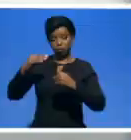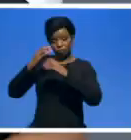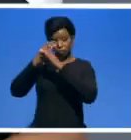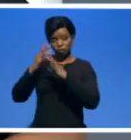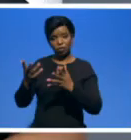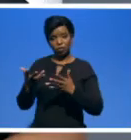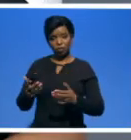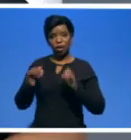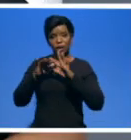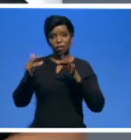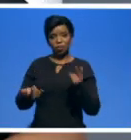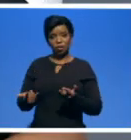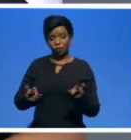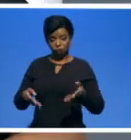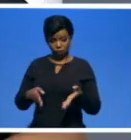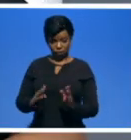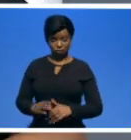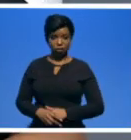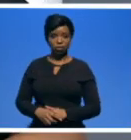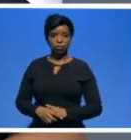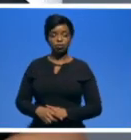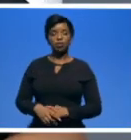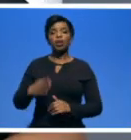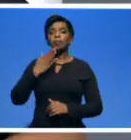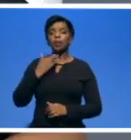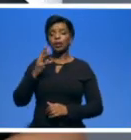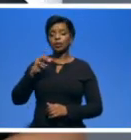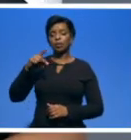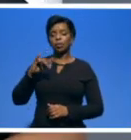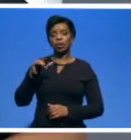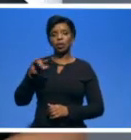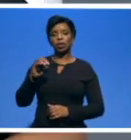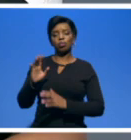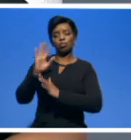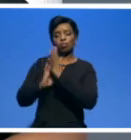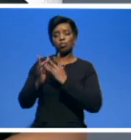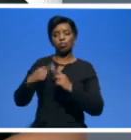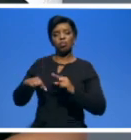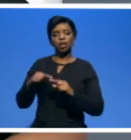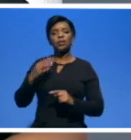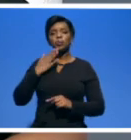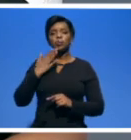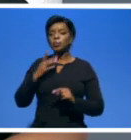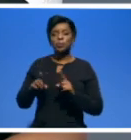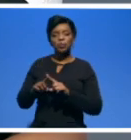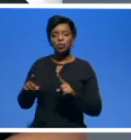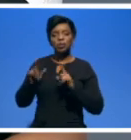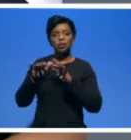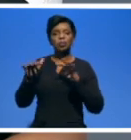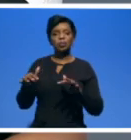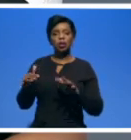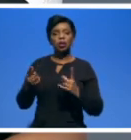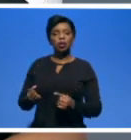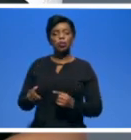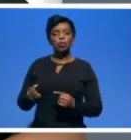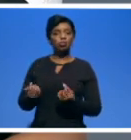Bilo, can you maybe identify who are these informal traders? I can think of a hairdresser, but do you know of informal traders? And I